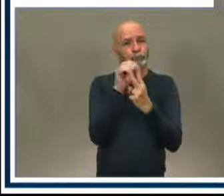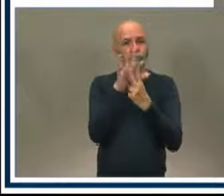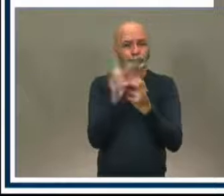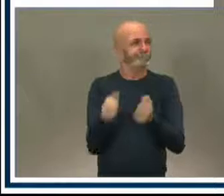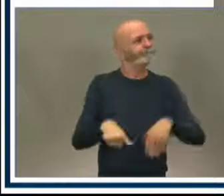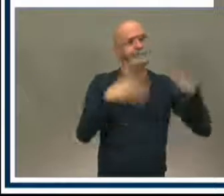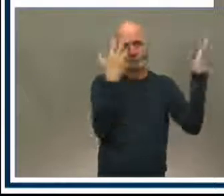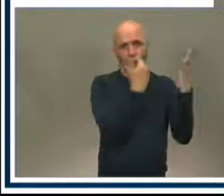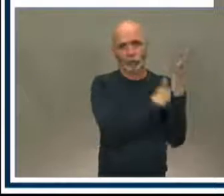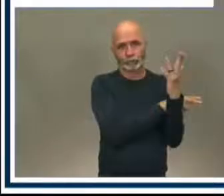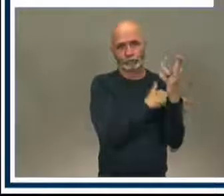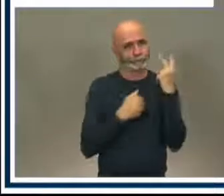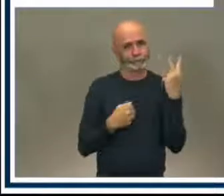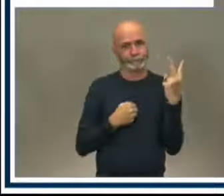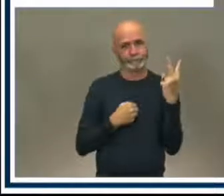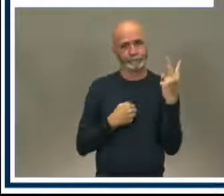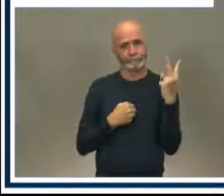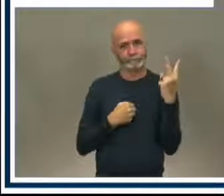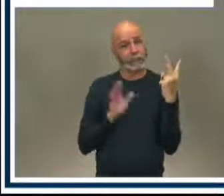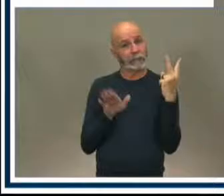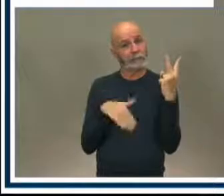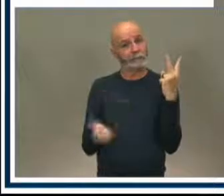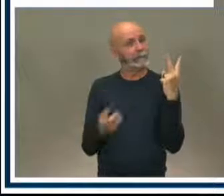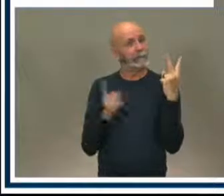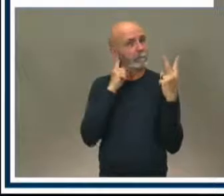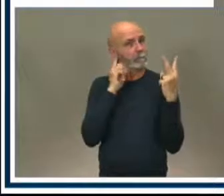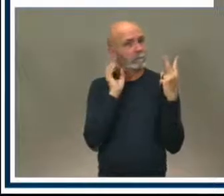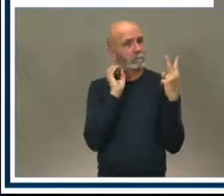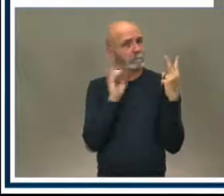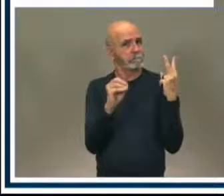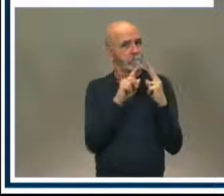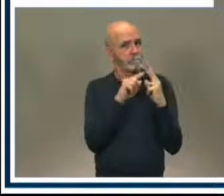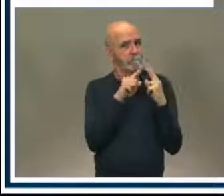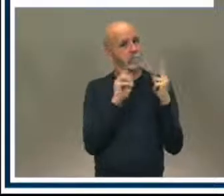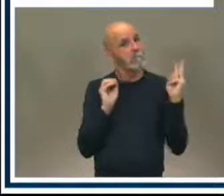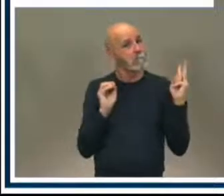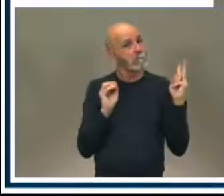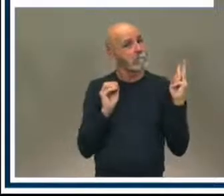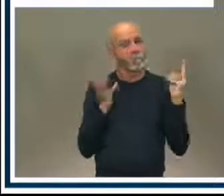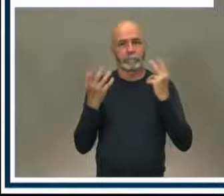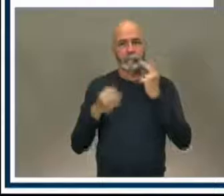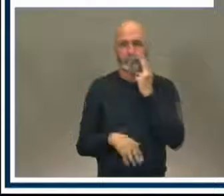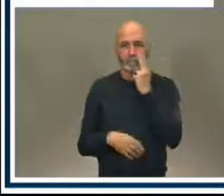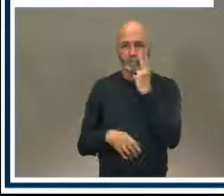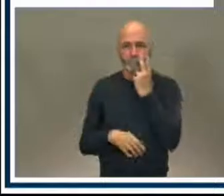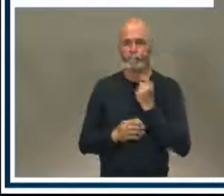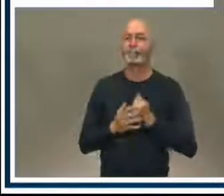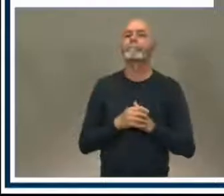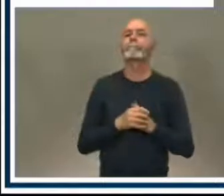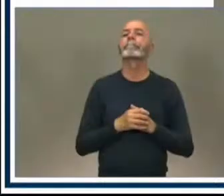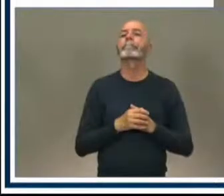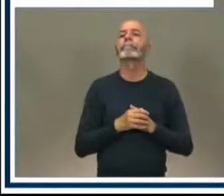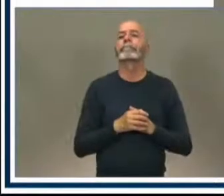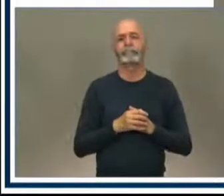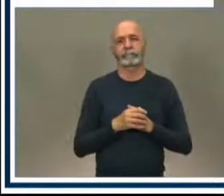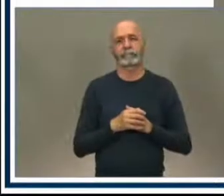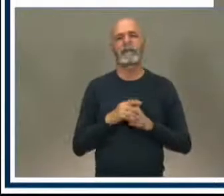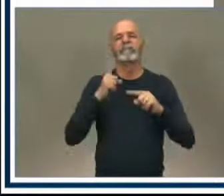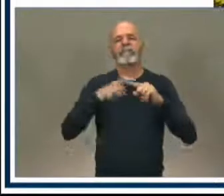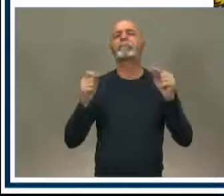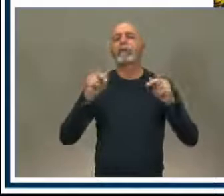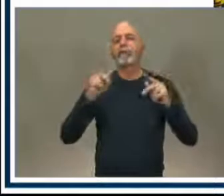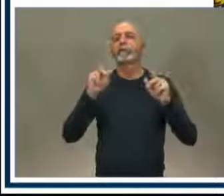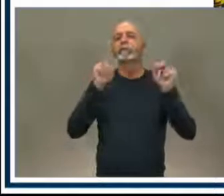no deaths associated with these cluster or this group of outbreaks that we've had. For